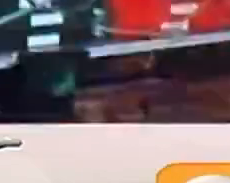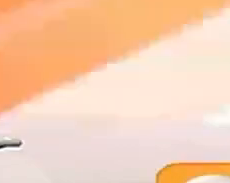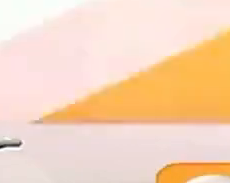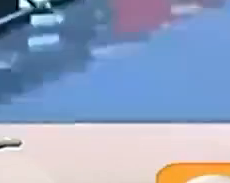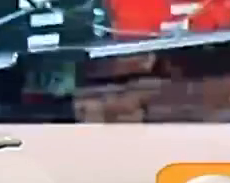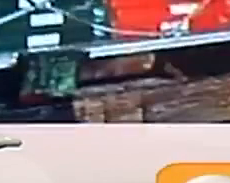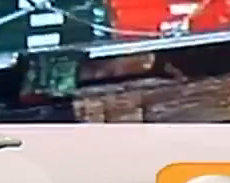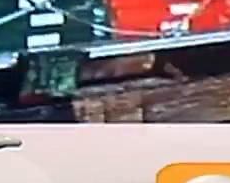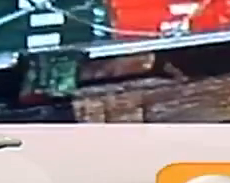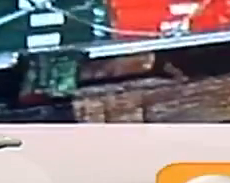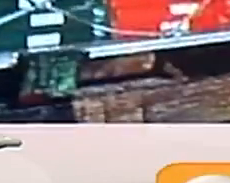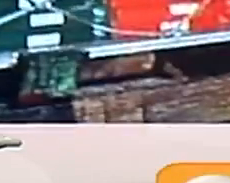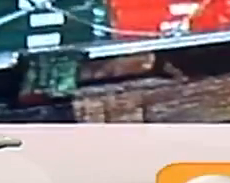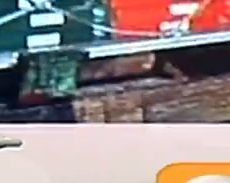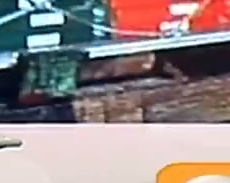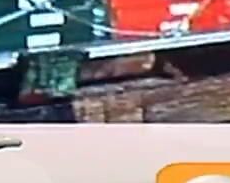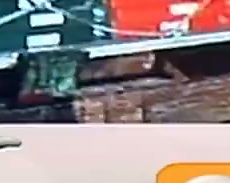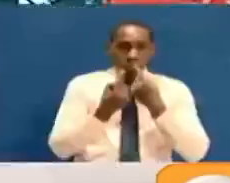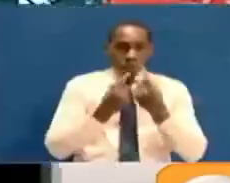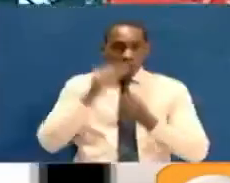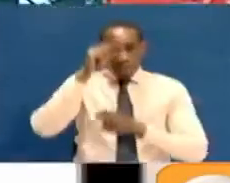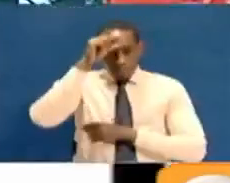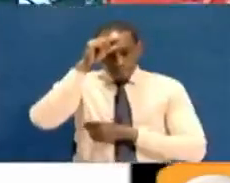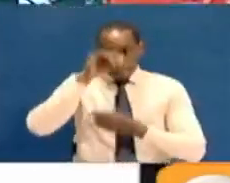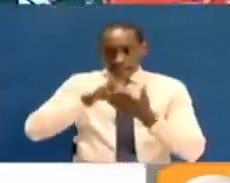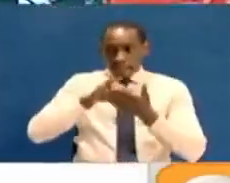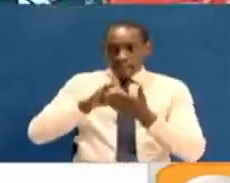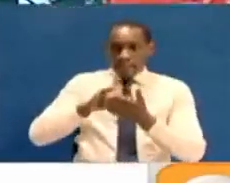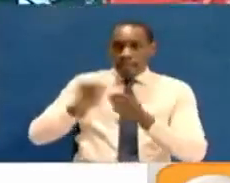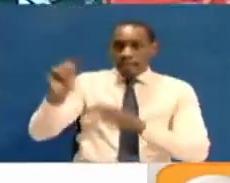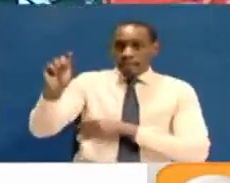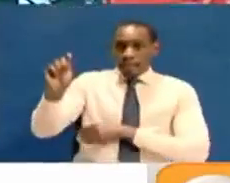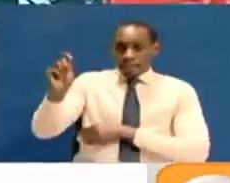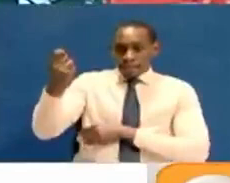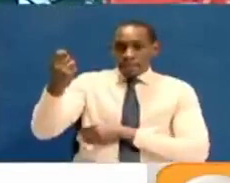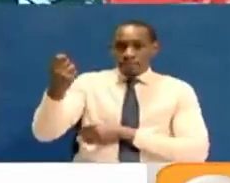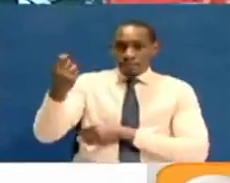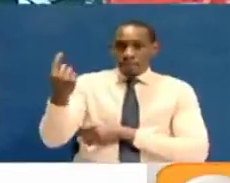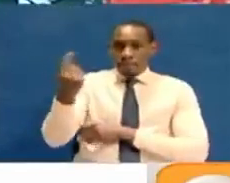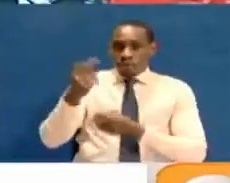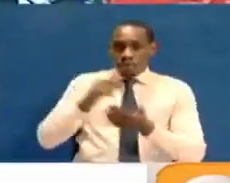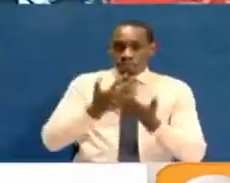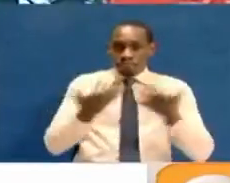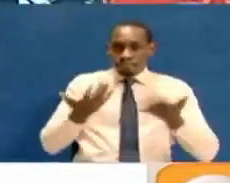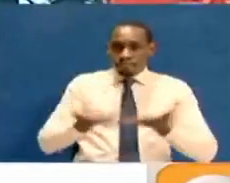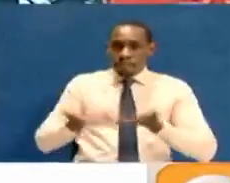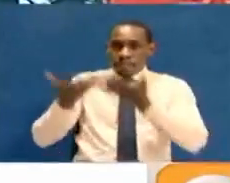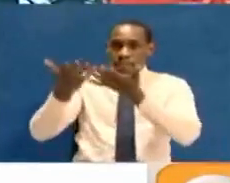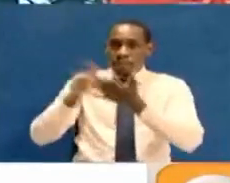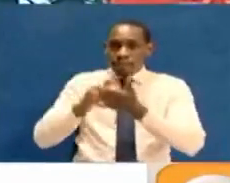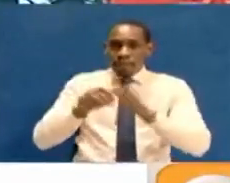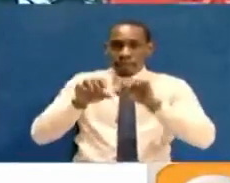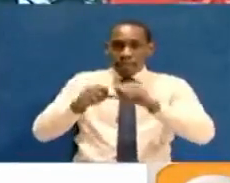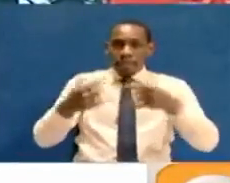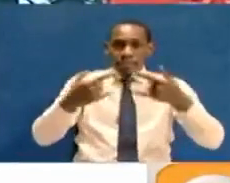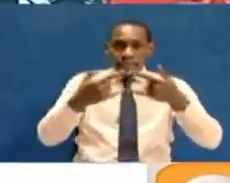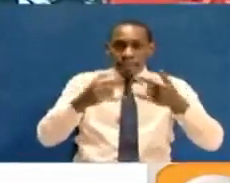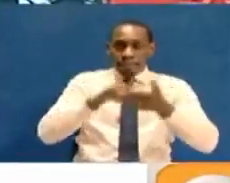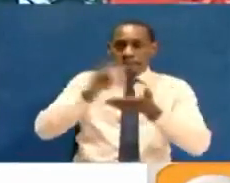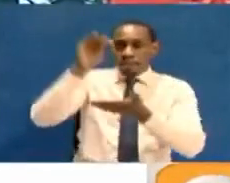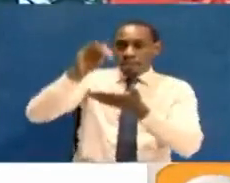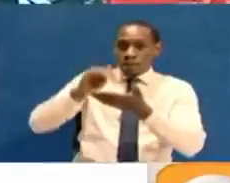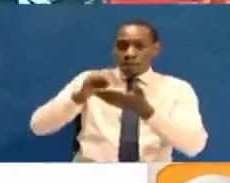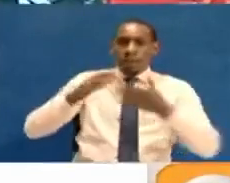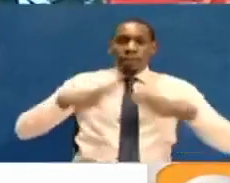In tonight's business, Kenya Airways is in talks with the government to become the country's principal cargo carrier. To fill the hole left by